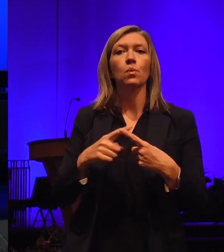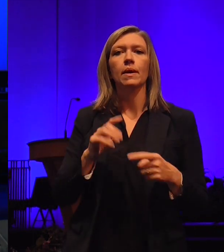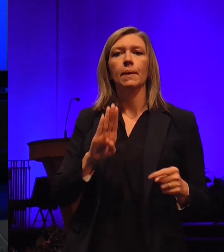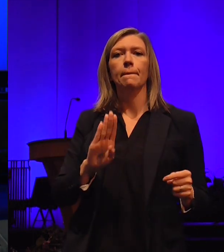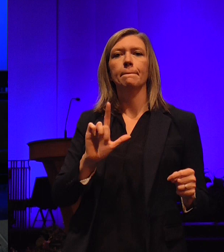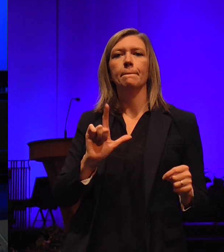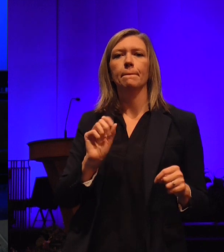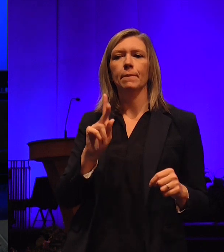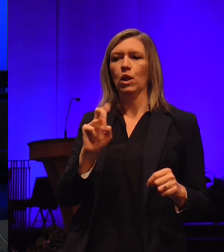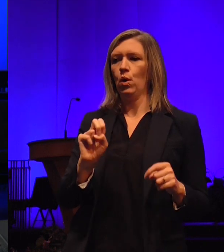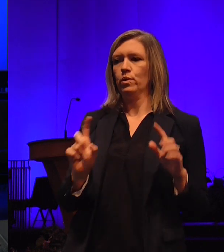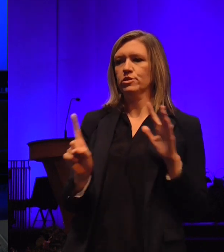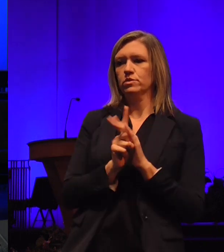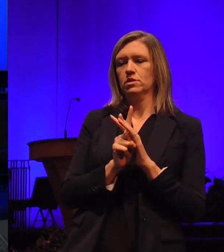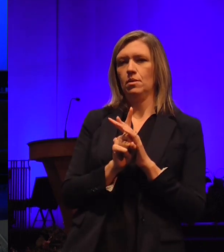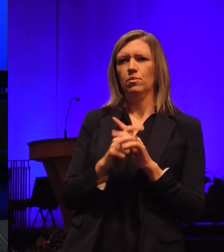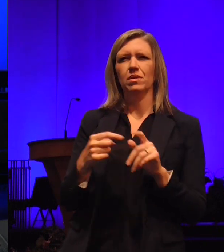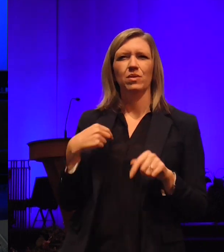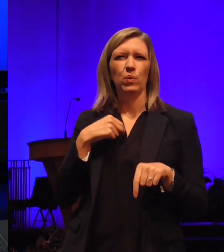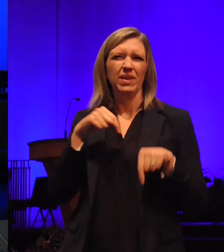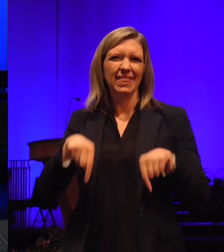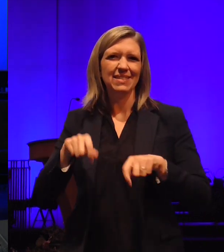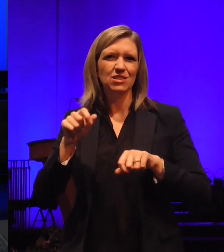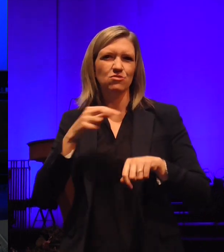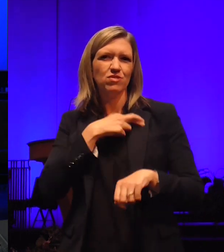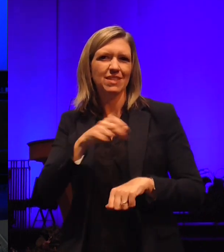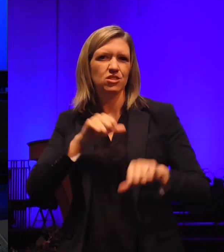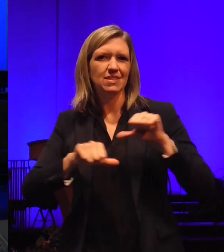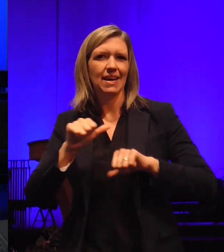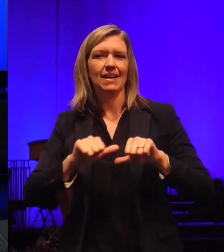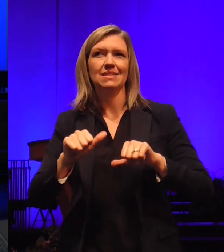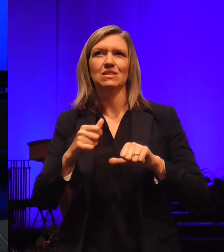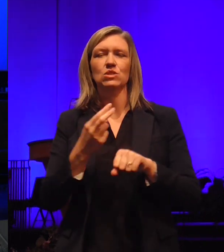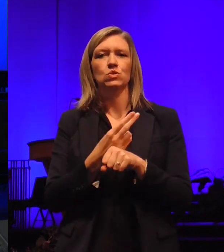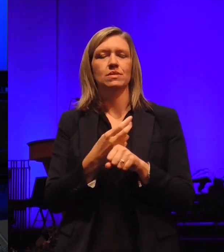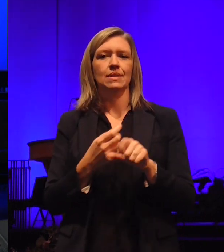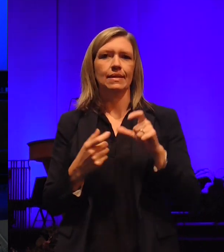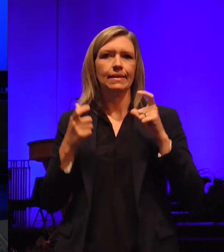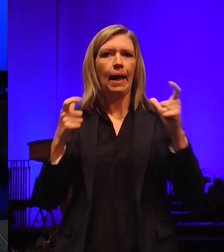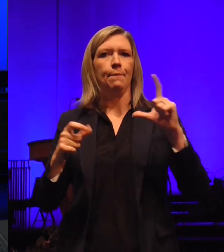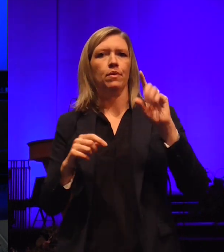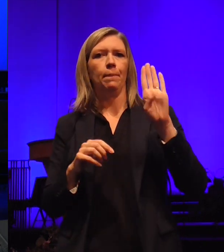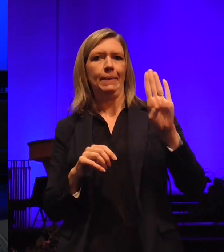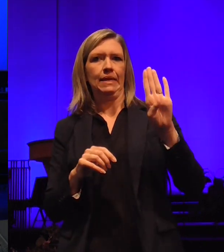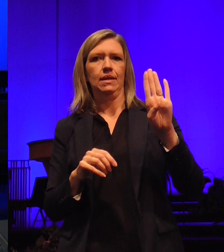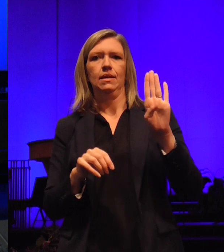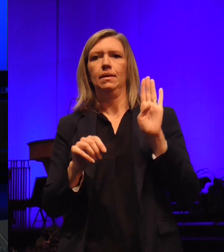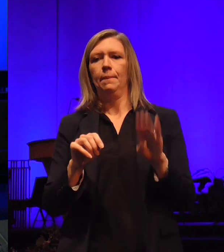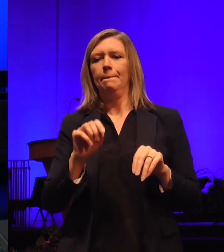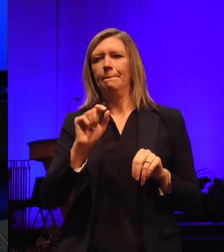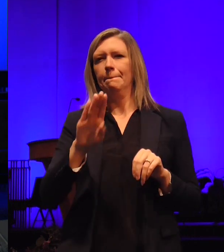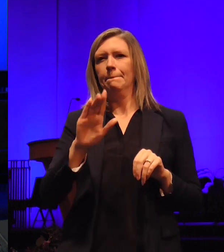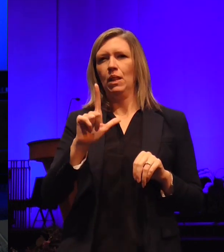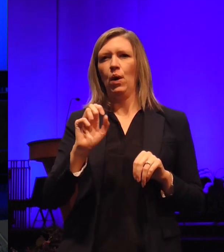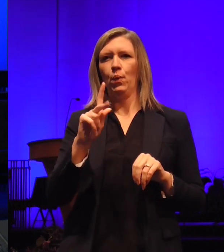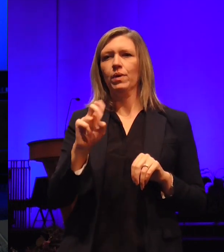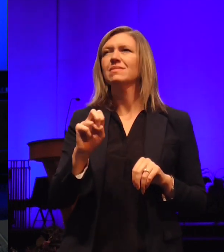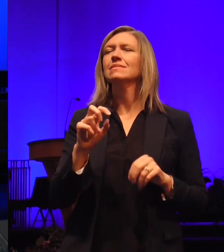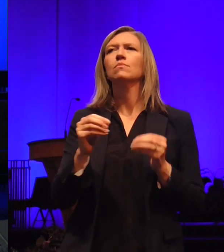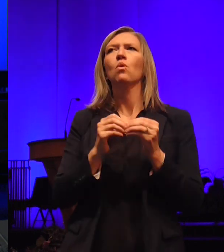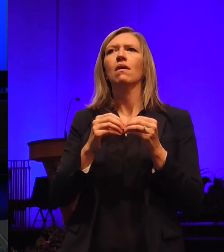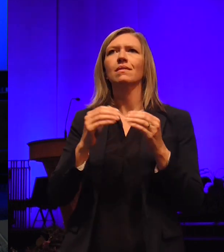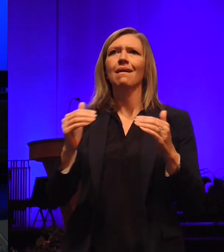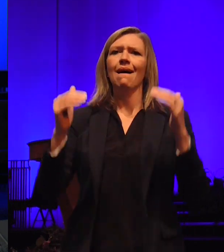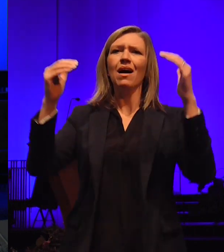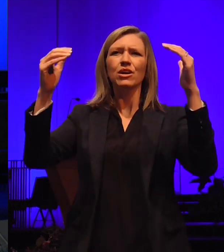religious science would call the bloke capital B bloke. It's this higher intelligence. It's this aspect of ourselves that's